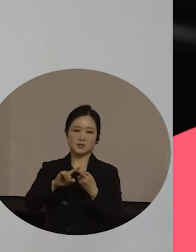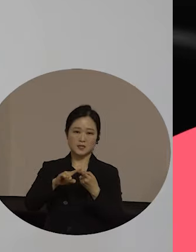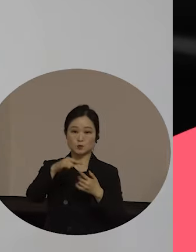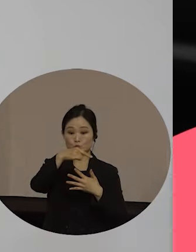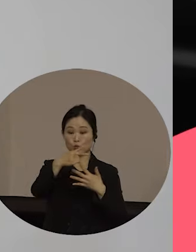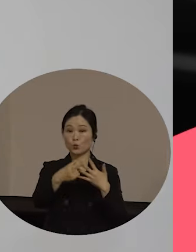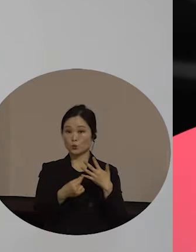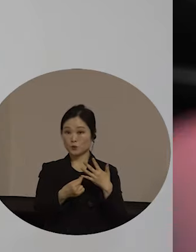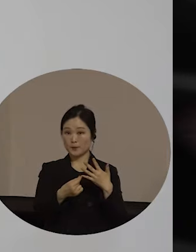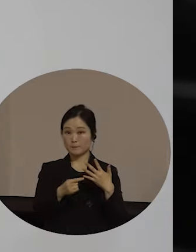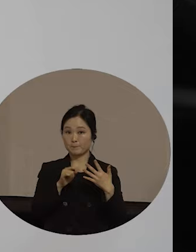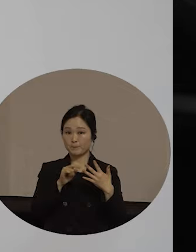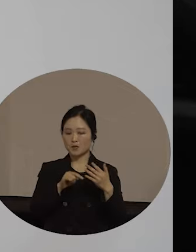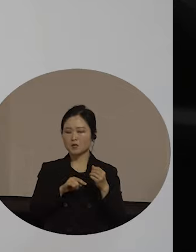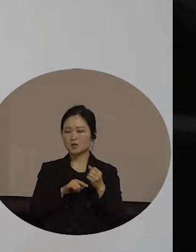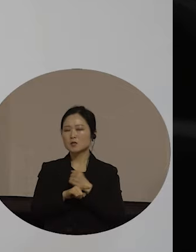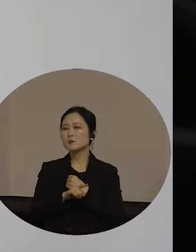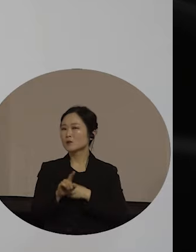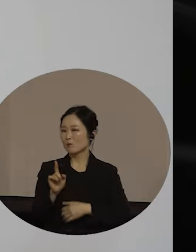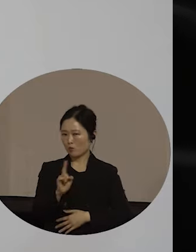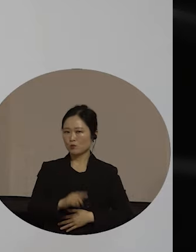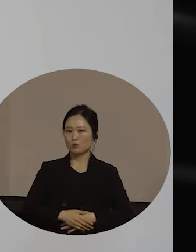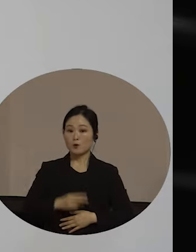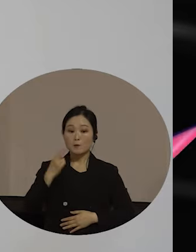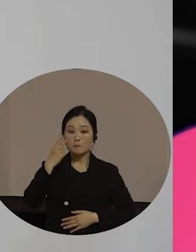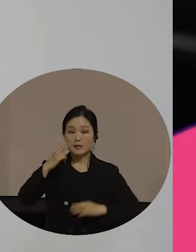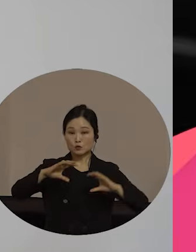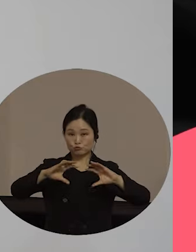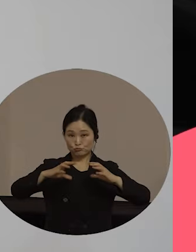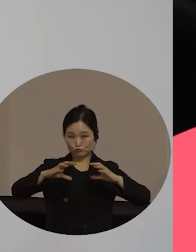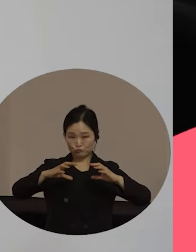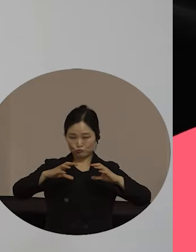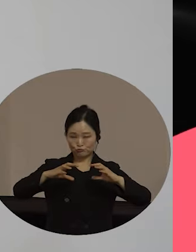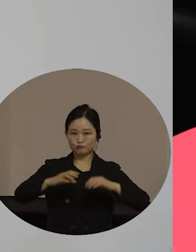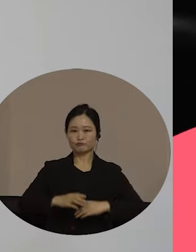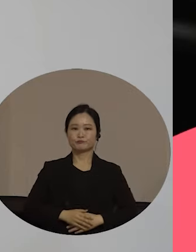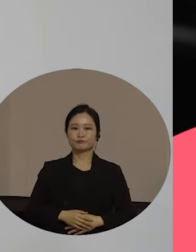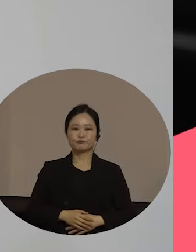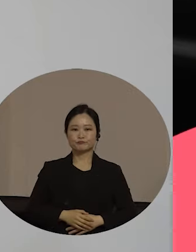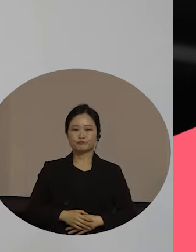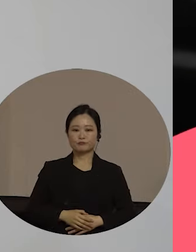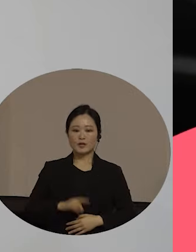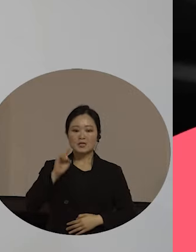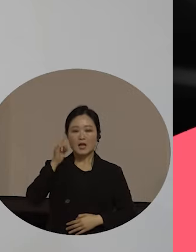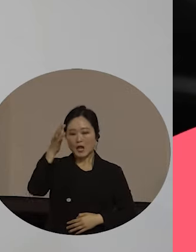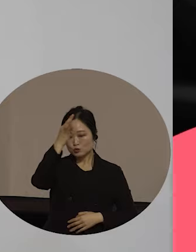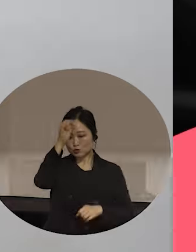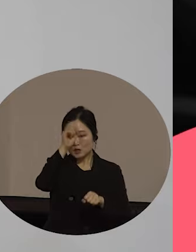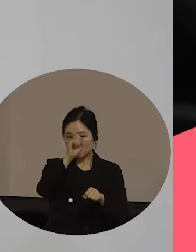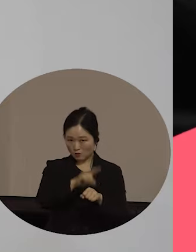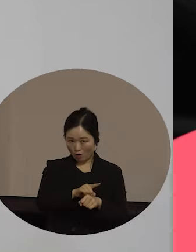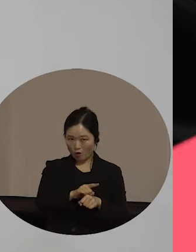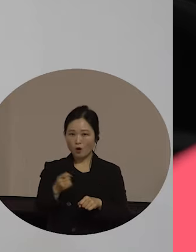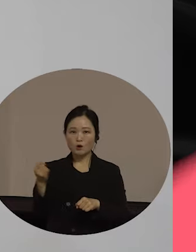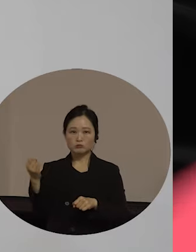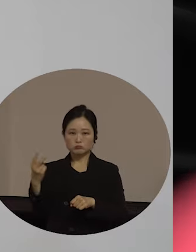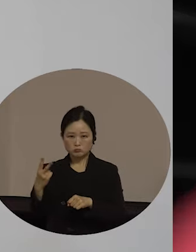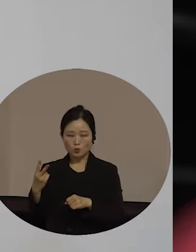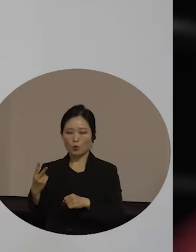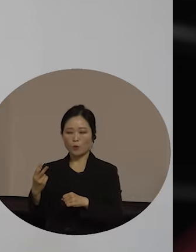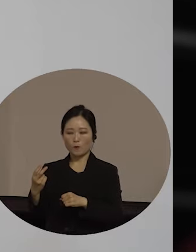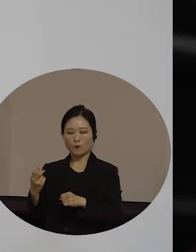overall the nation is committed to finding this balance between quality, providing quality arts education programs,